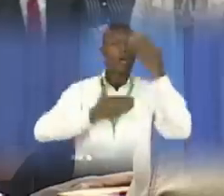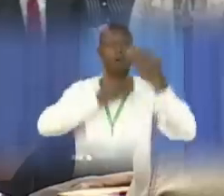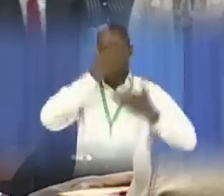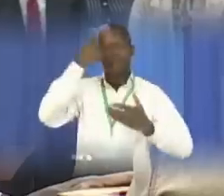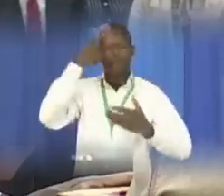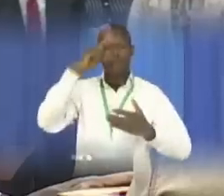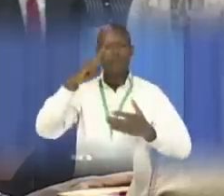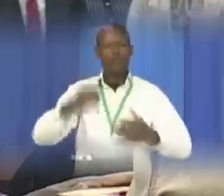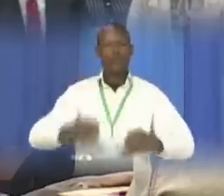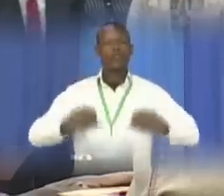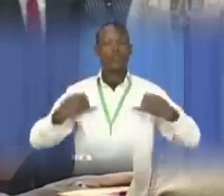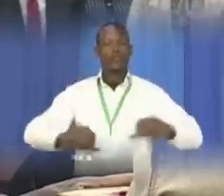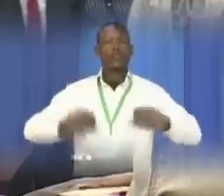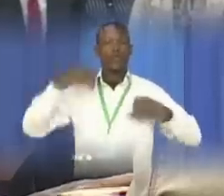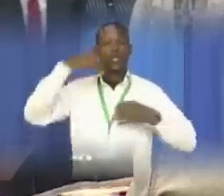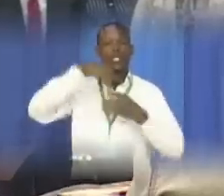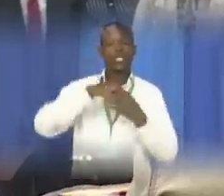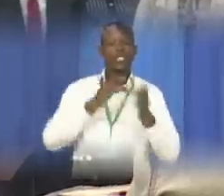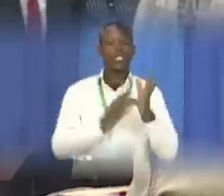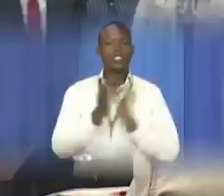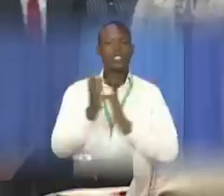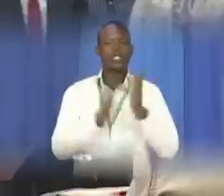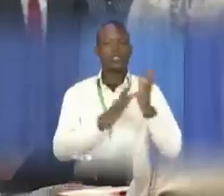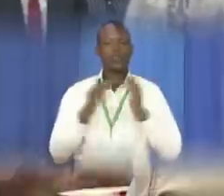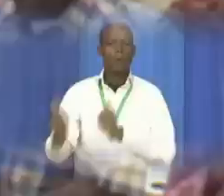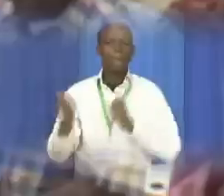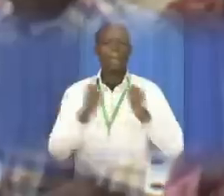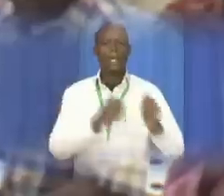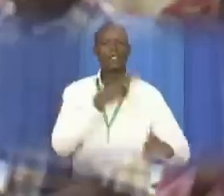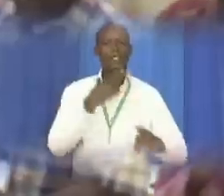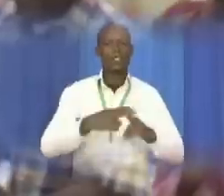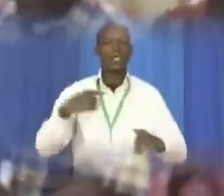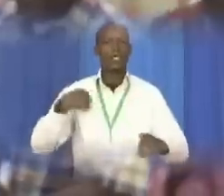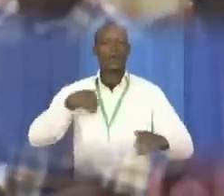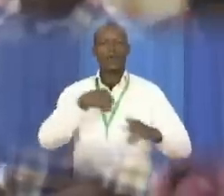In Jesus' mighty name, we have prayed.